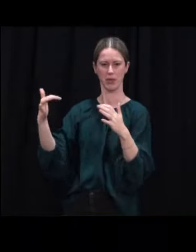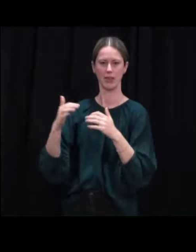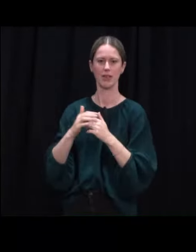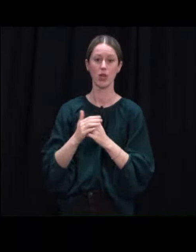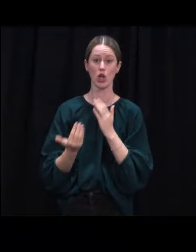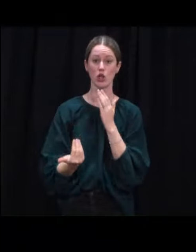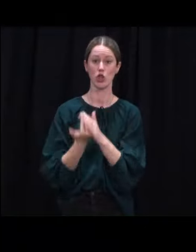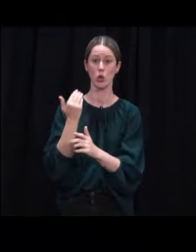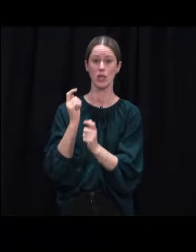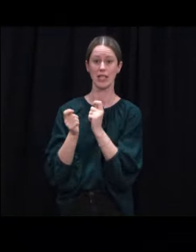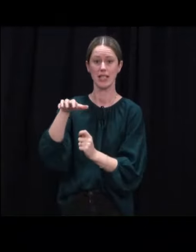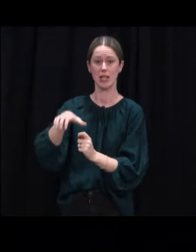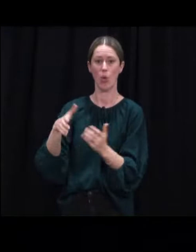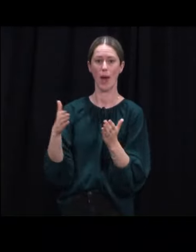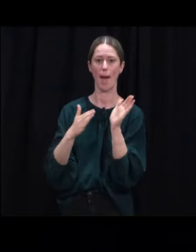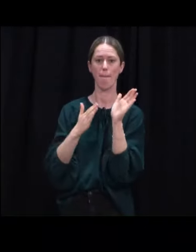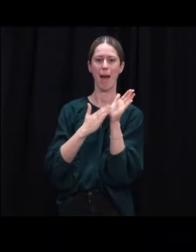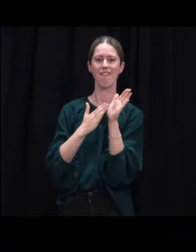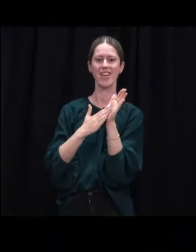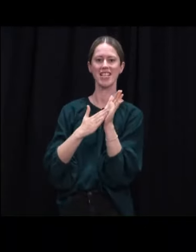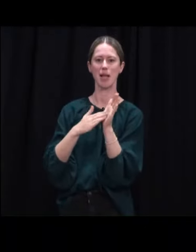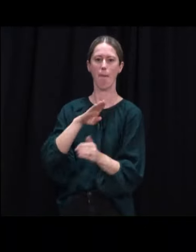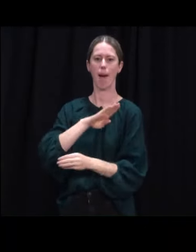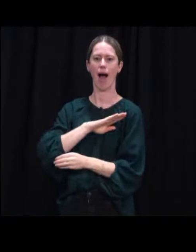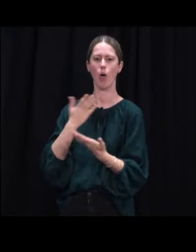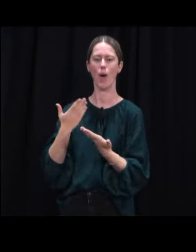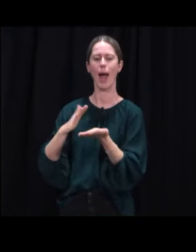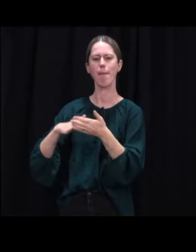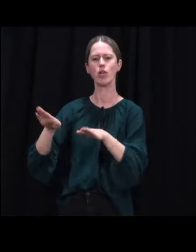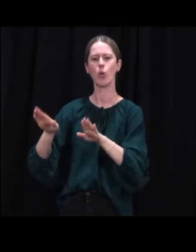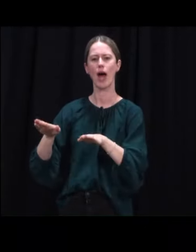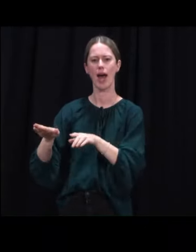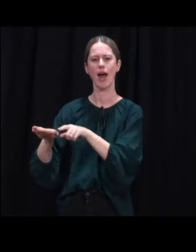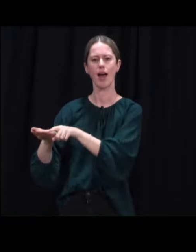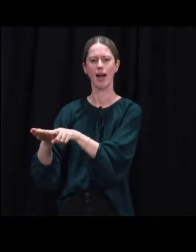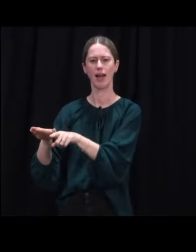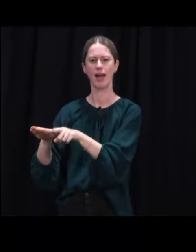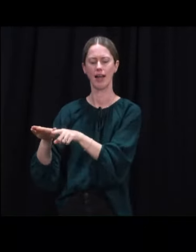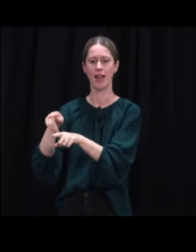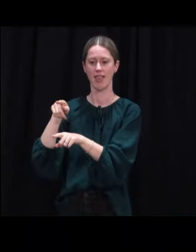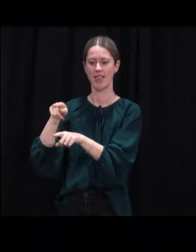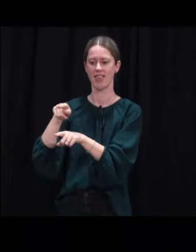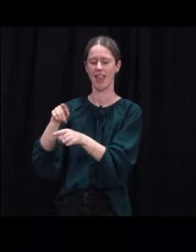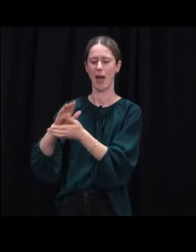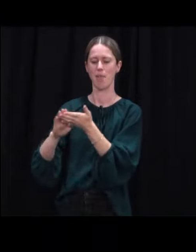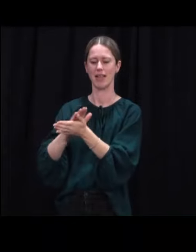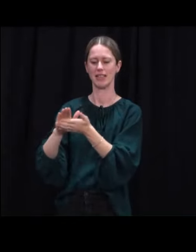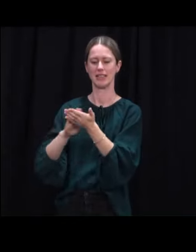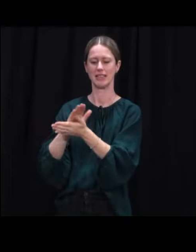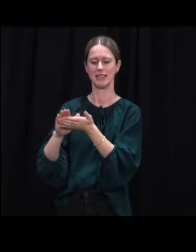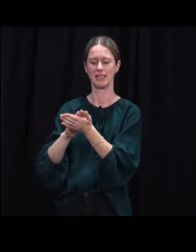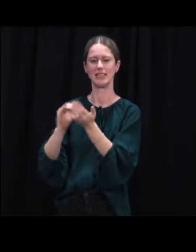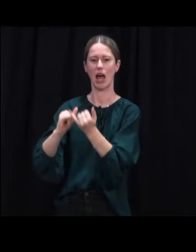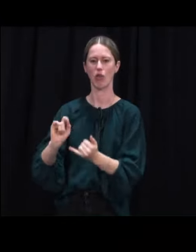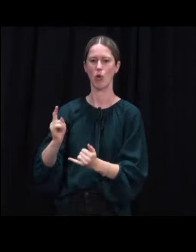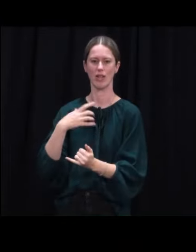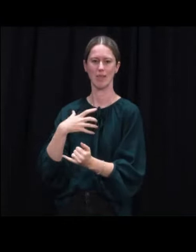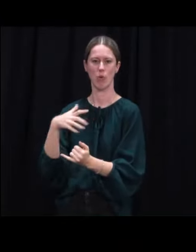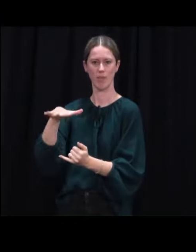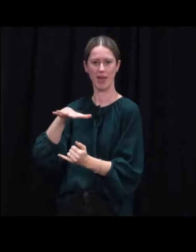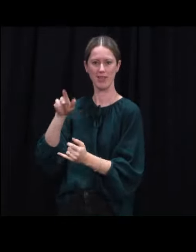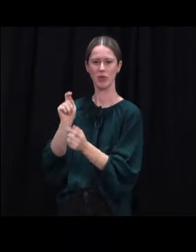testing centre today in Mountford Park in Manurewa, and that will further increase the testing in South Auckland